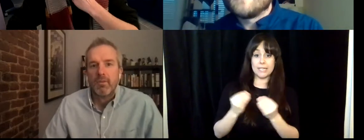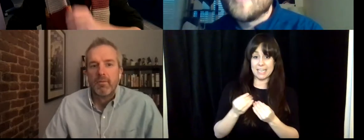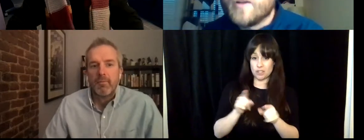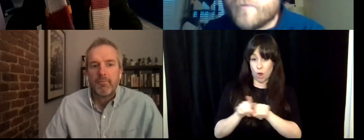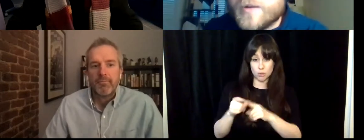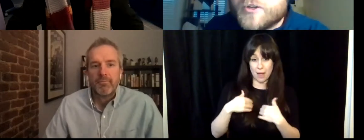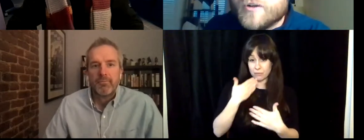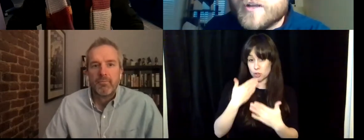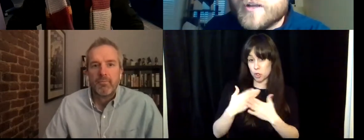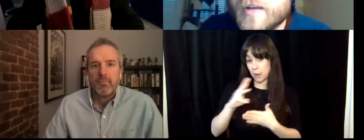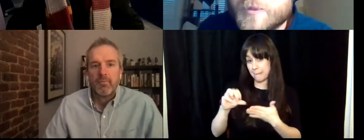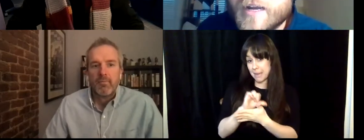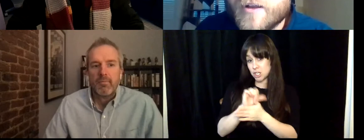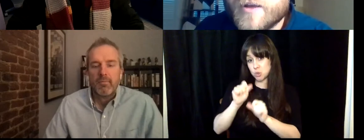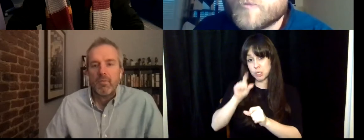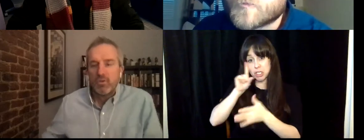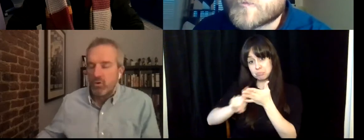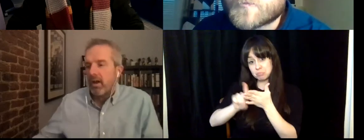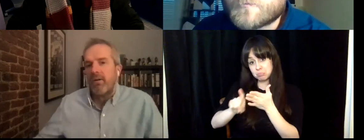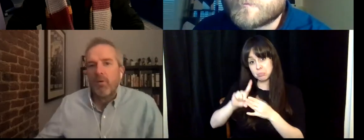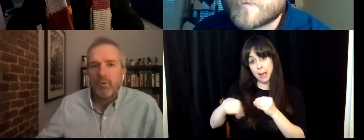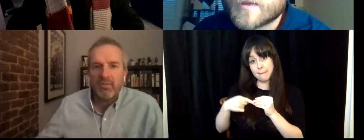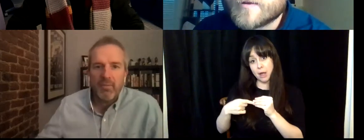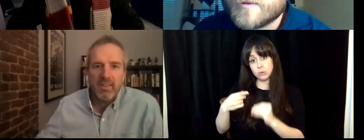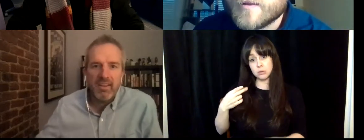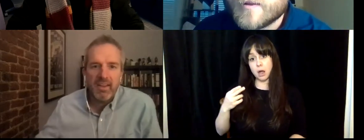website with good information on getting into hospitality?